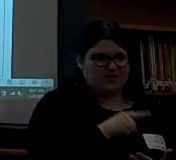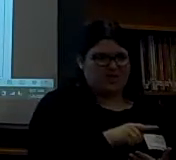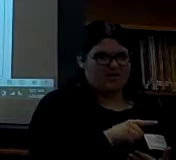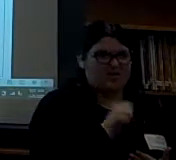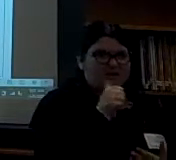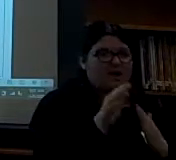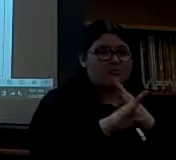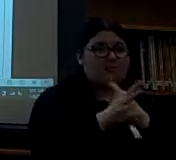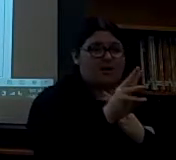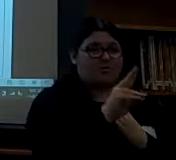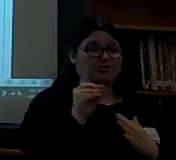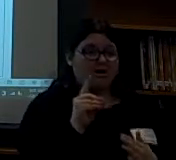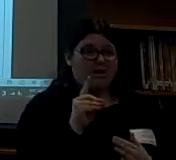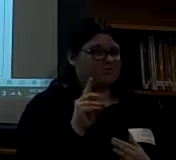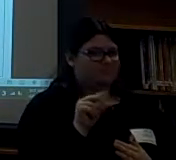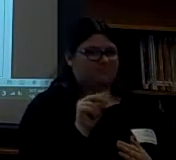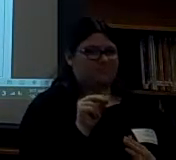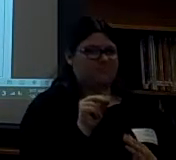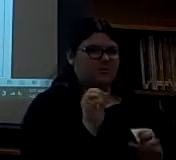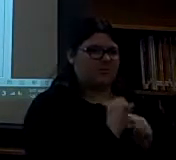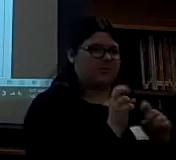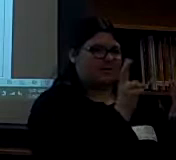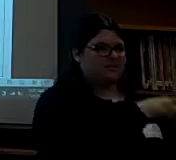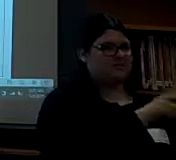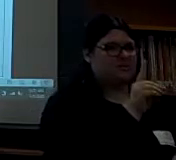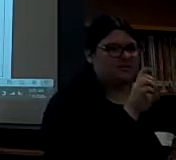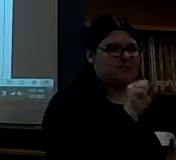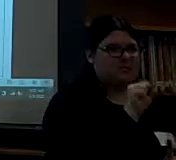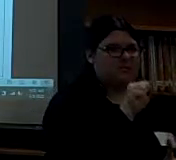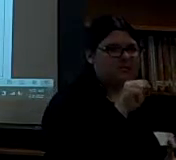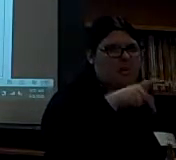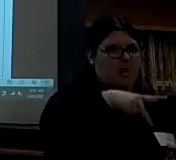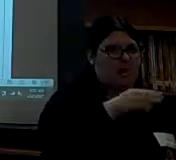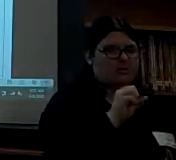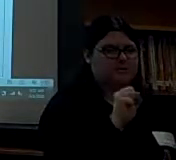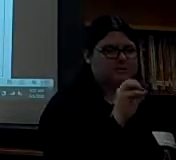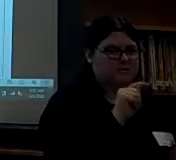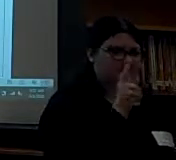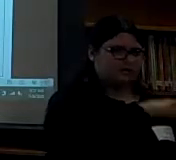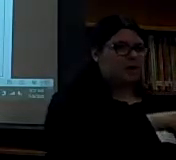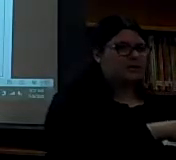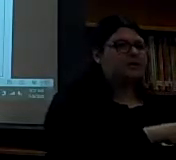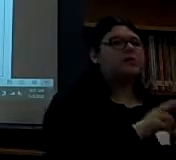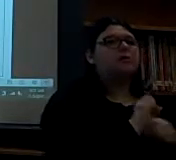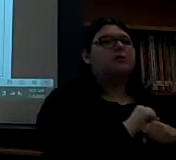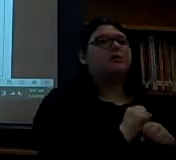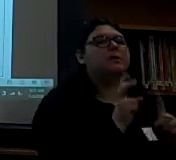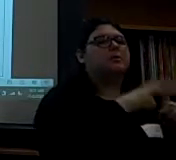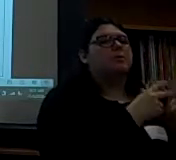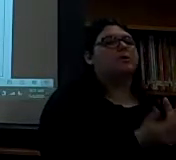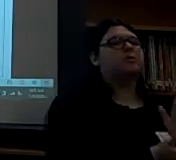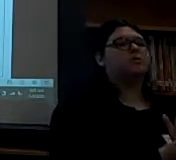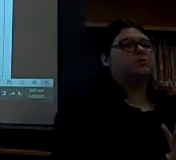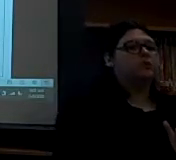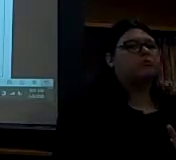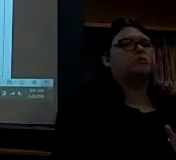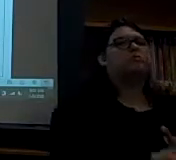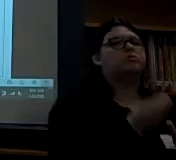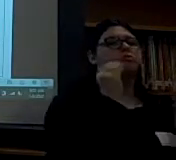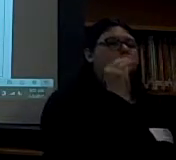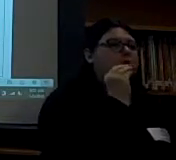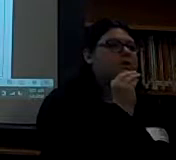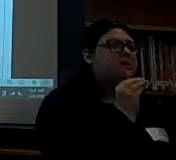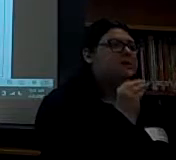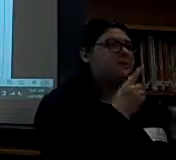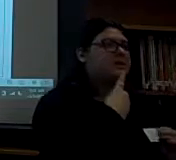the solution is to make deposits. So there are two places we're making deposits. We're making deposits into their tools. We're teaching them, remember I said in